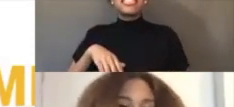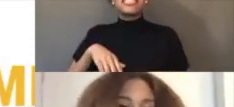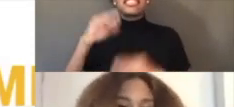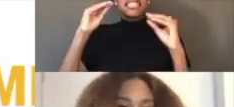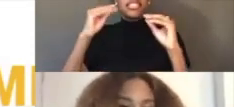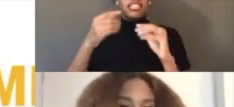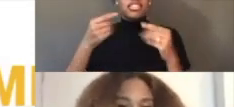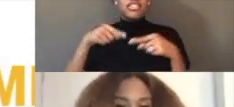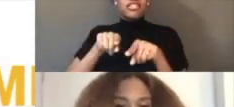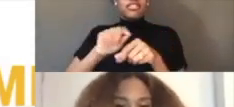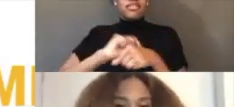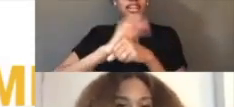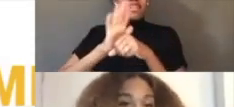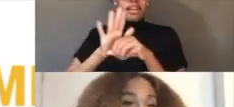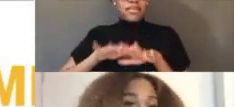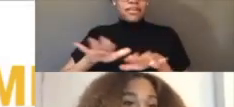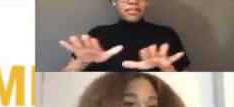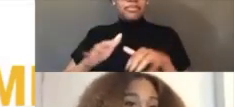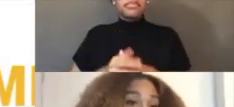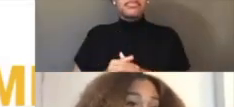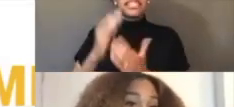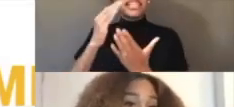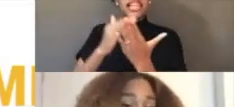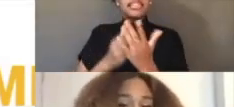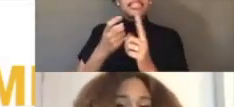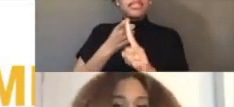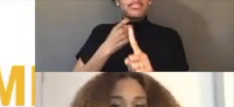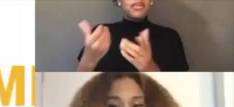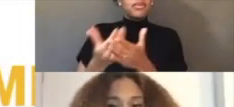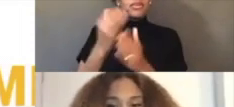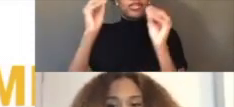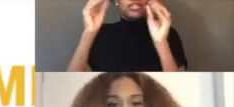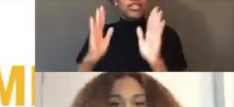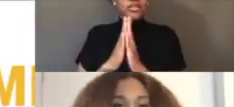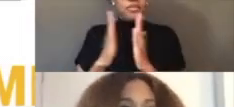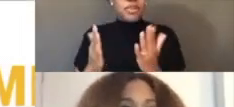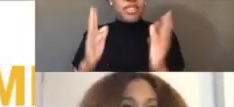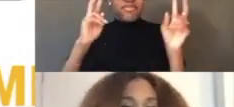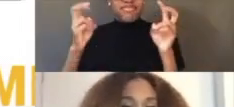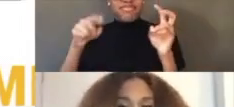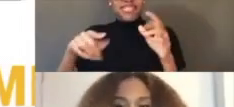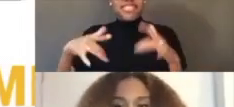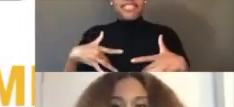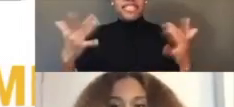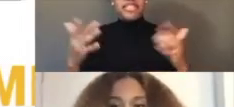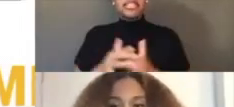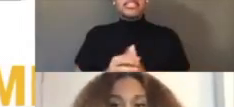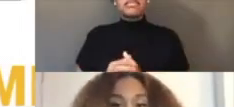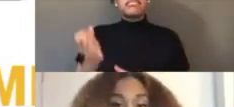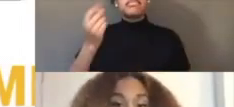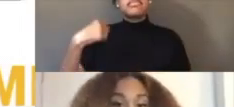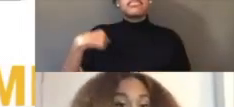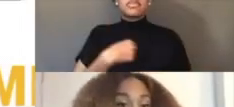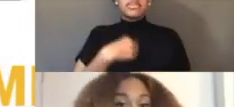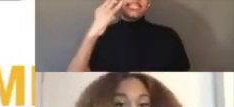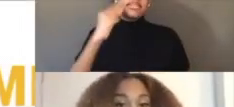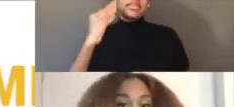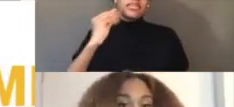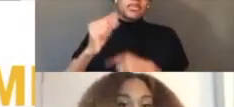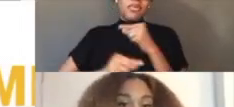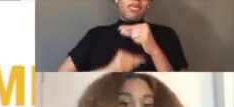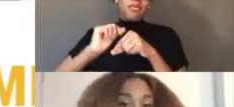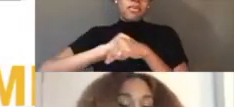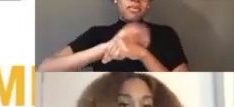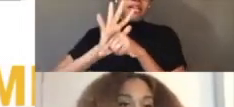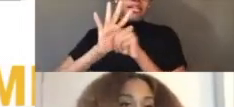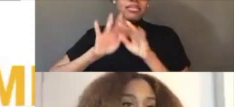process, and the first few years are particularly challenging. In the midst of a global pandemic and navigating virtual